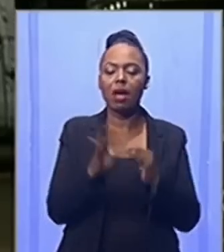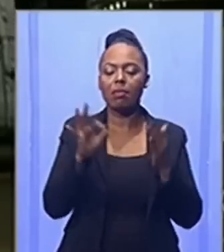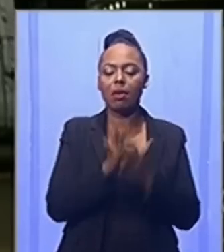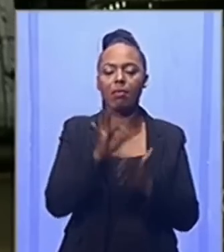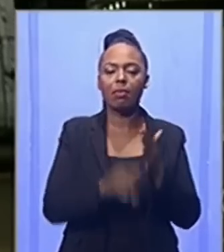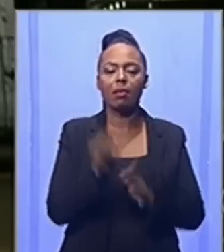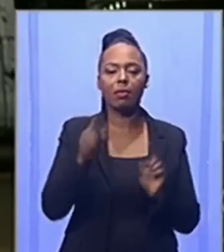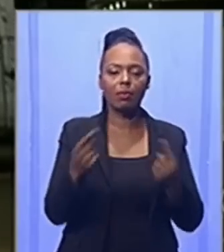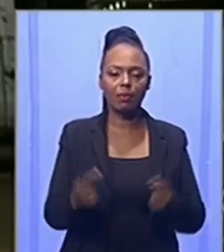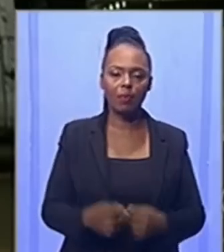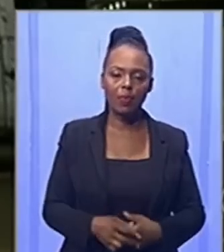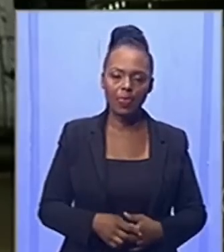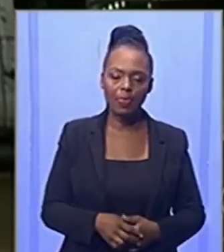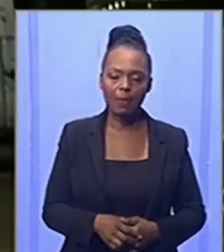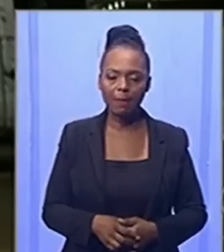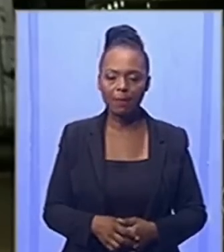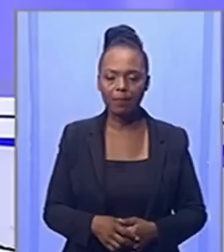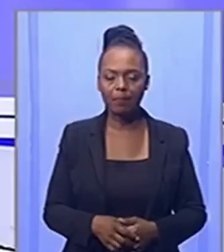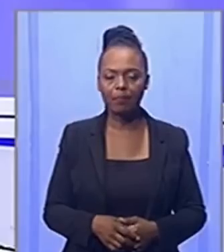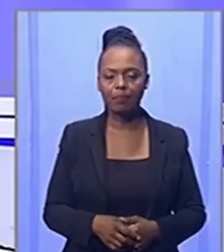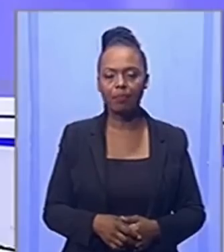tsena.